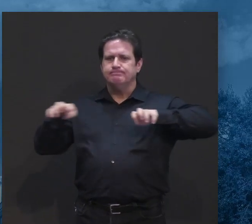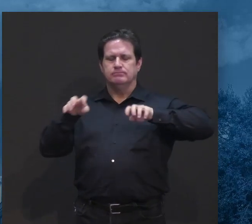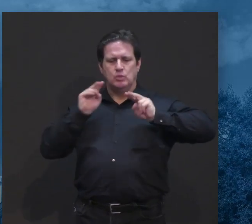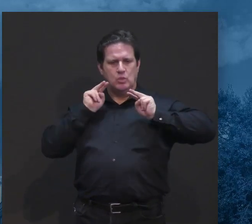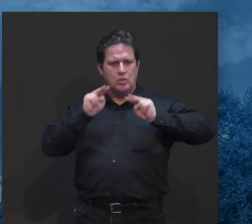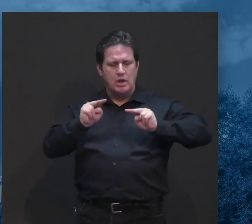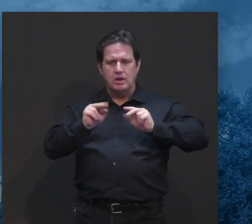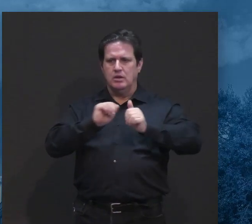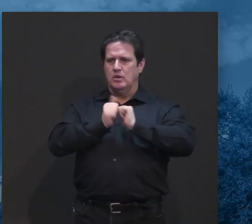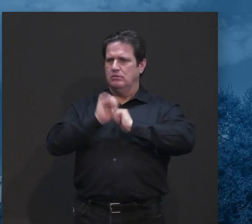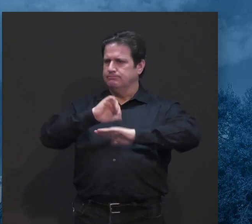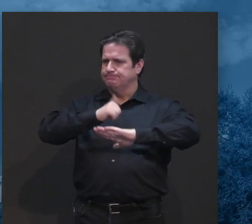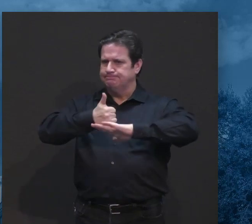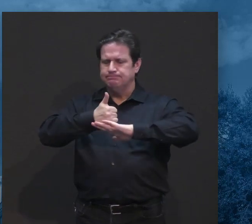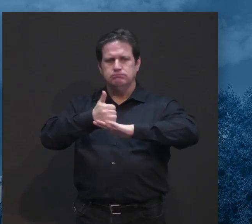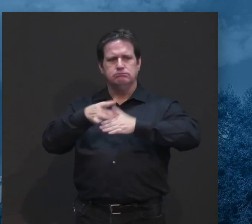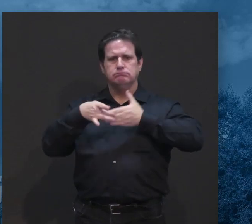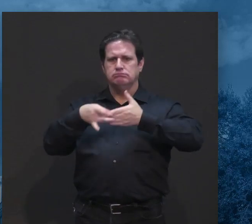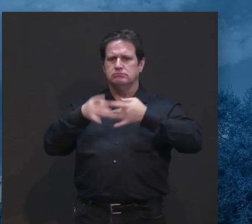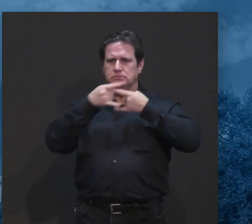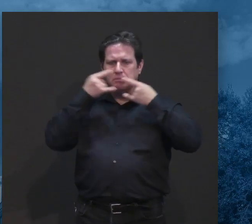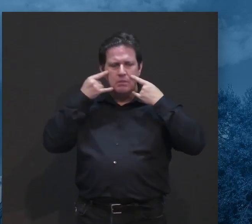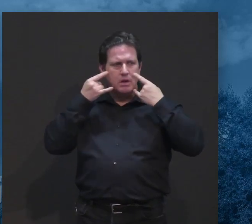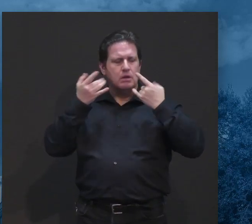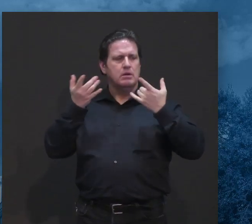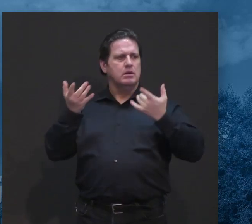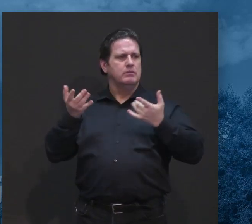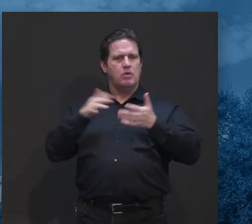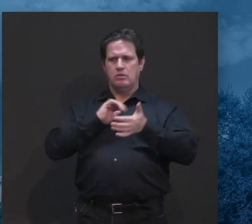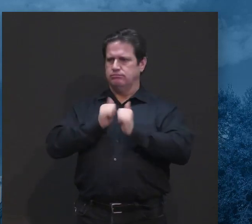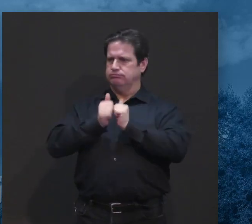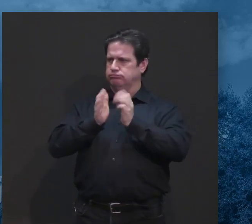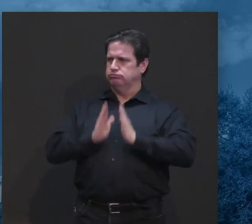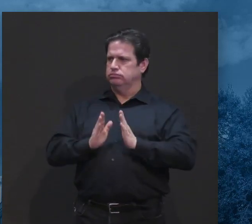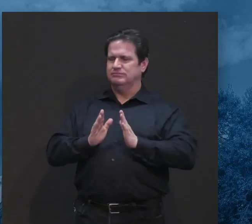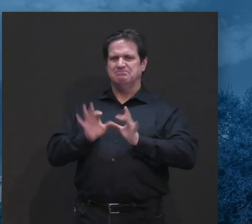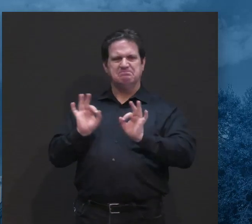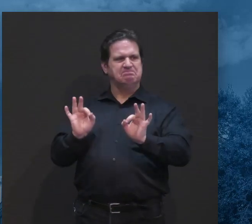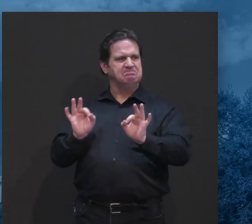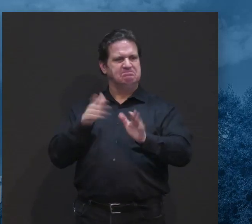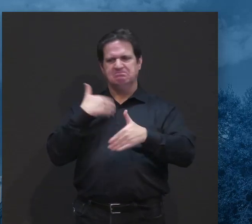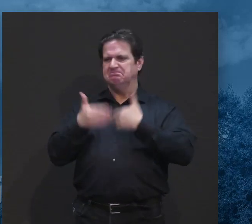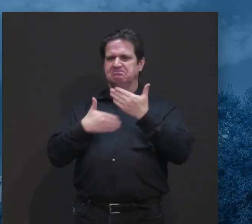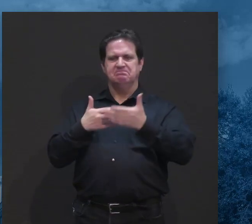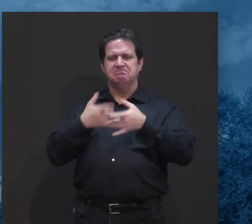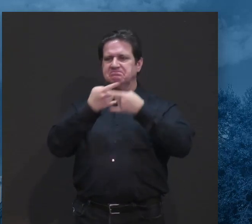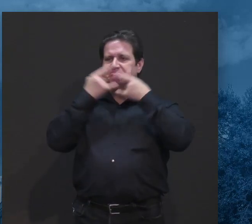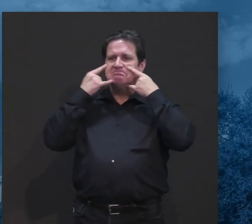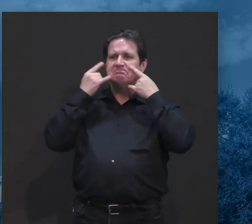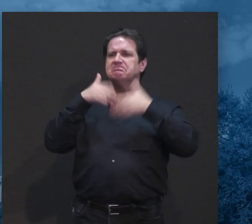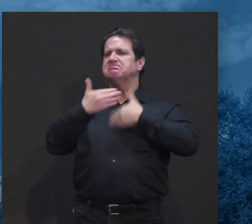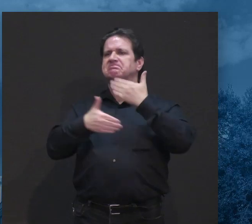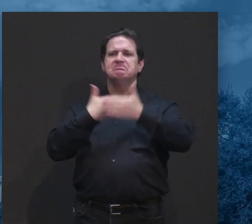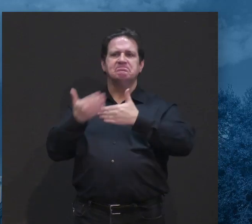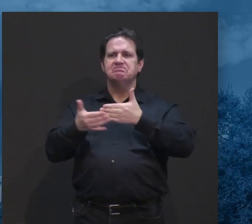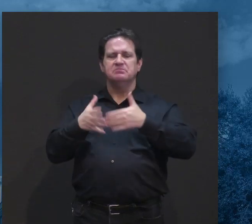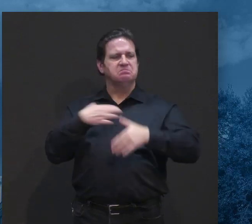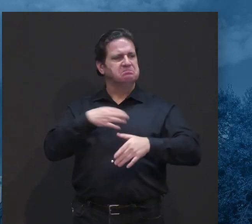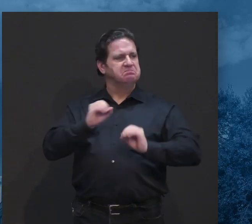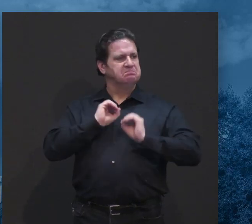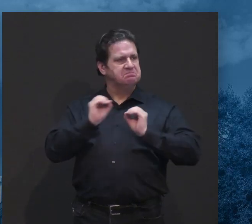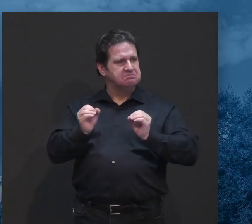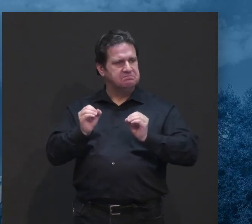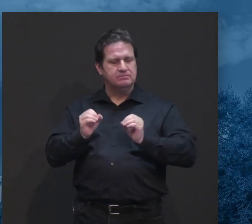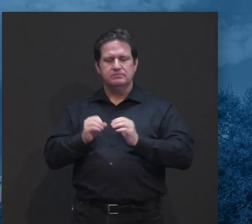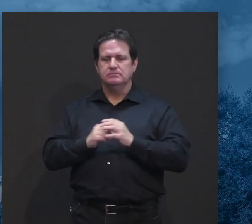really implementation of the guidance, and mask wearing for these athletes is nothing. They just have done it without any complaints